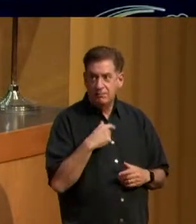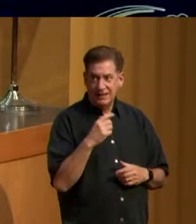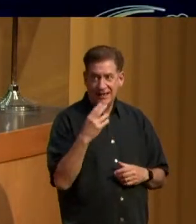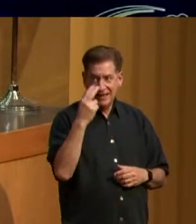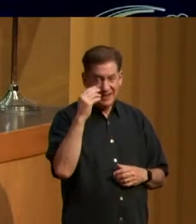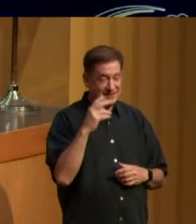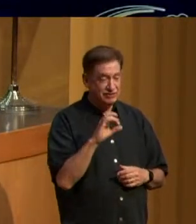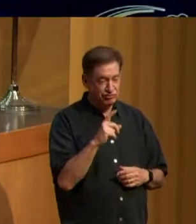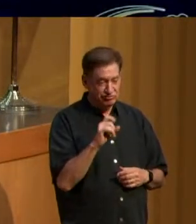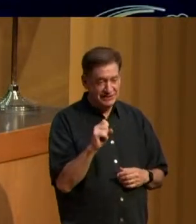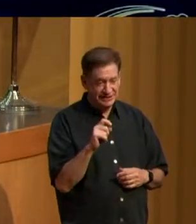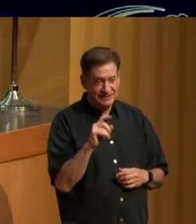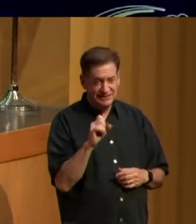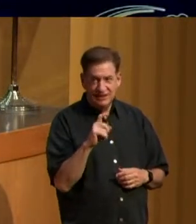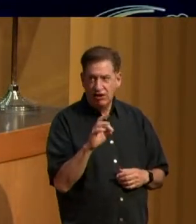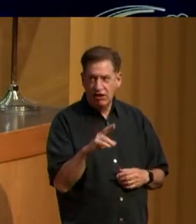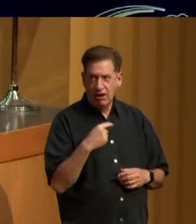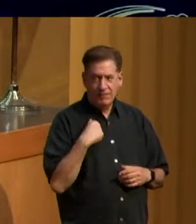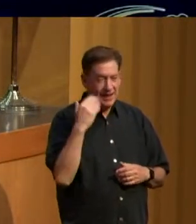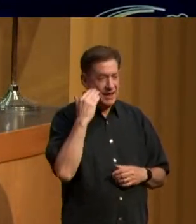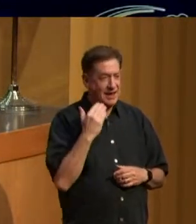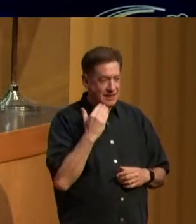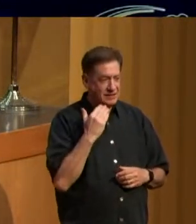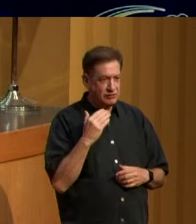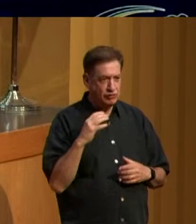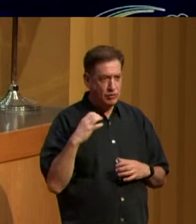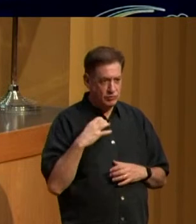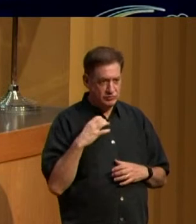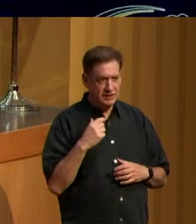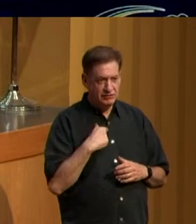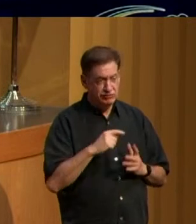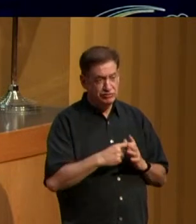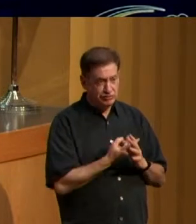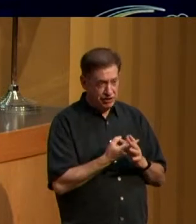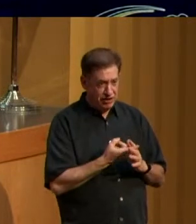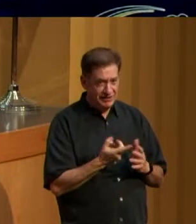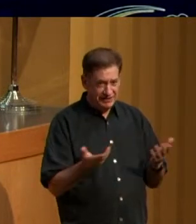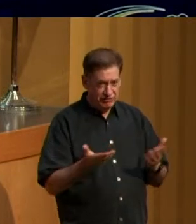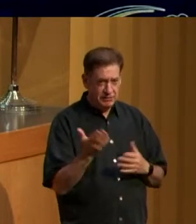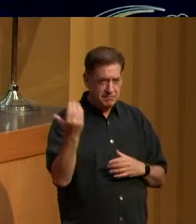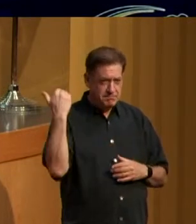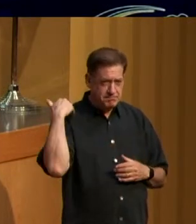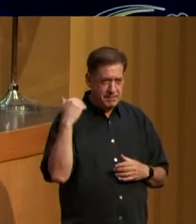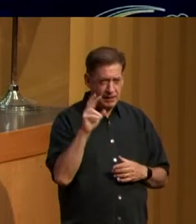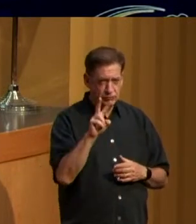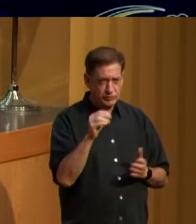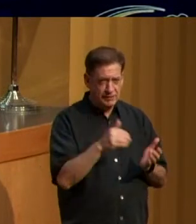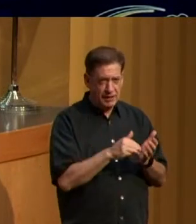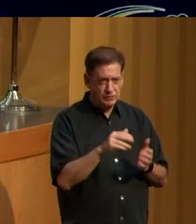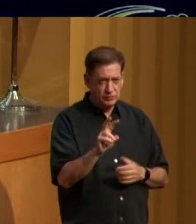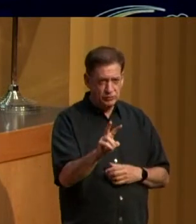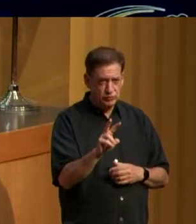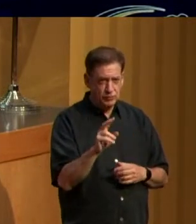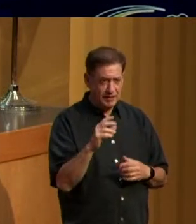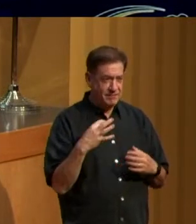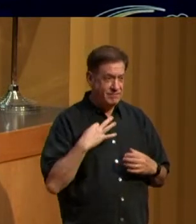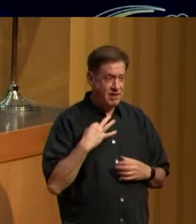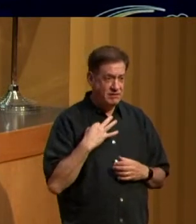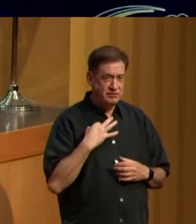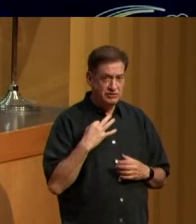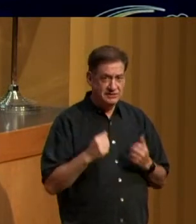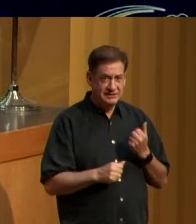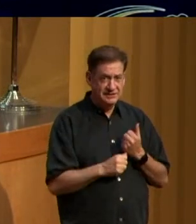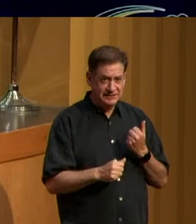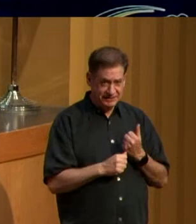team, but I've actually been here at PC for 20 years. I started way back in 2002 as a volunteer assistant for the women's